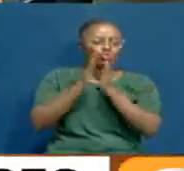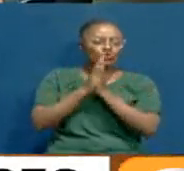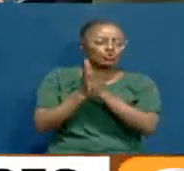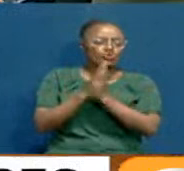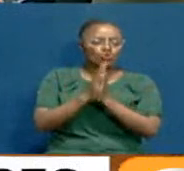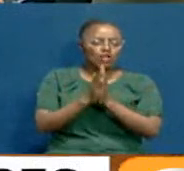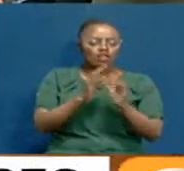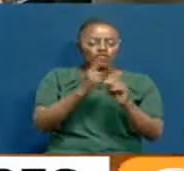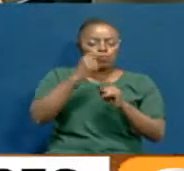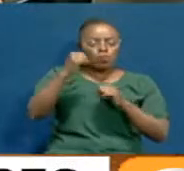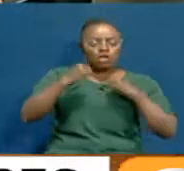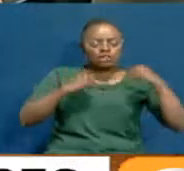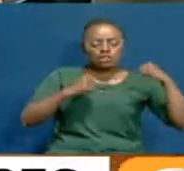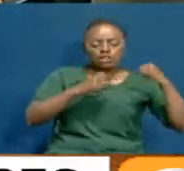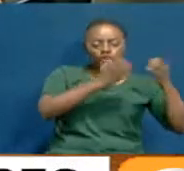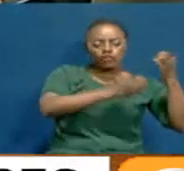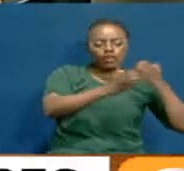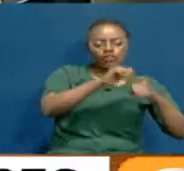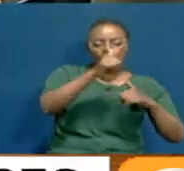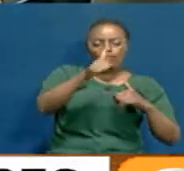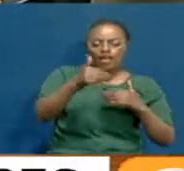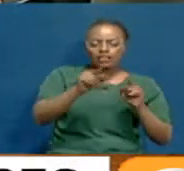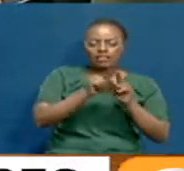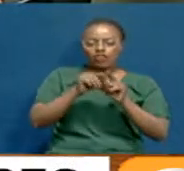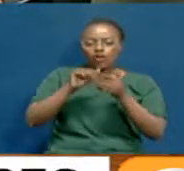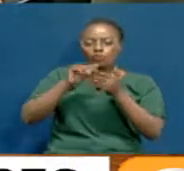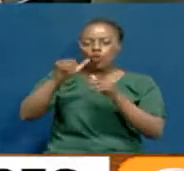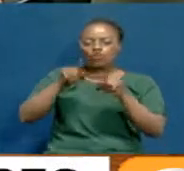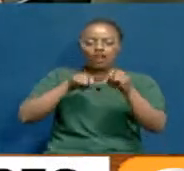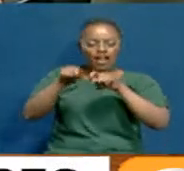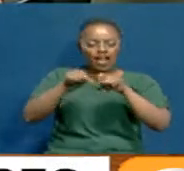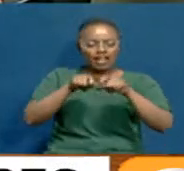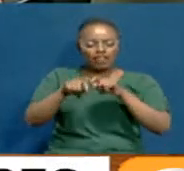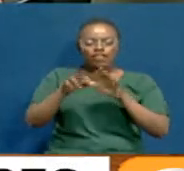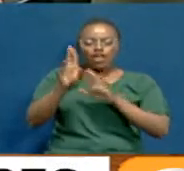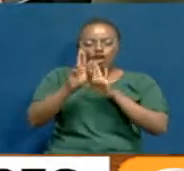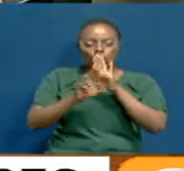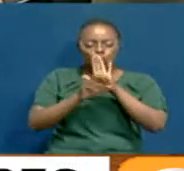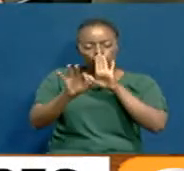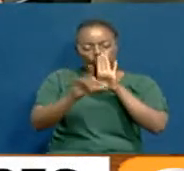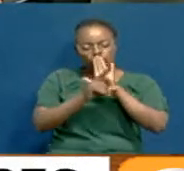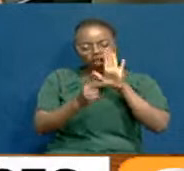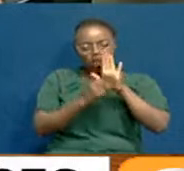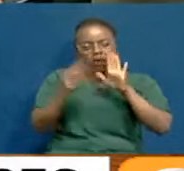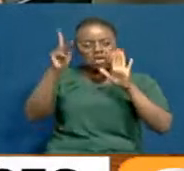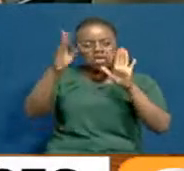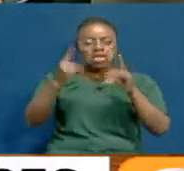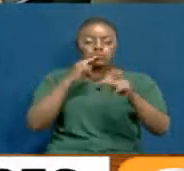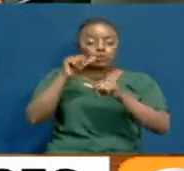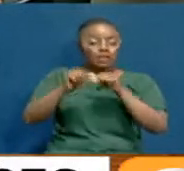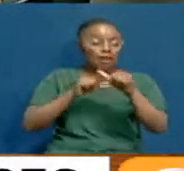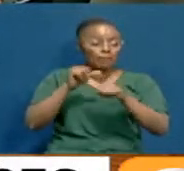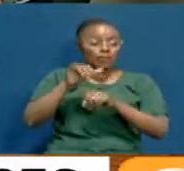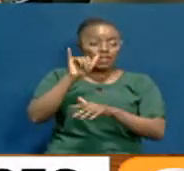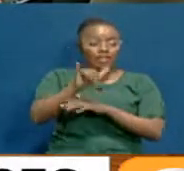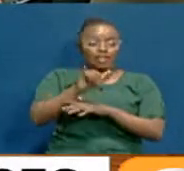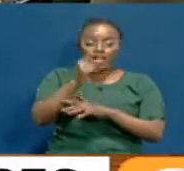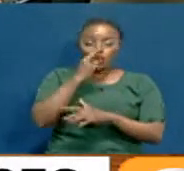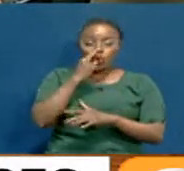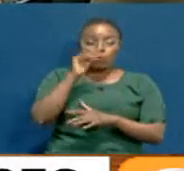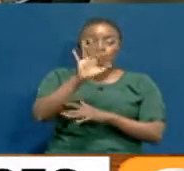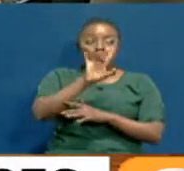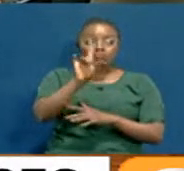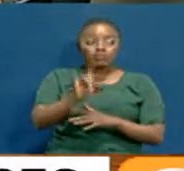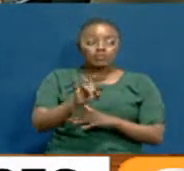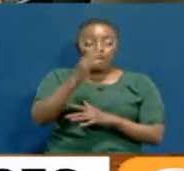language coming from one side on the economy, the other more on governance and the rule of law. Are Kenyans also talking about that in their homes?